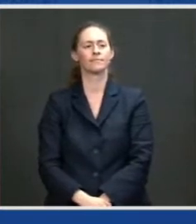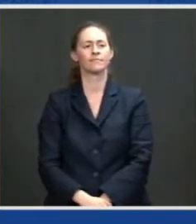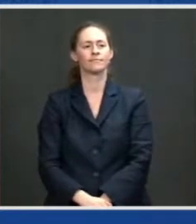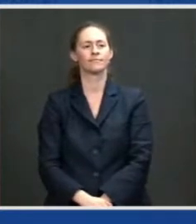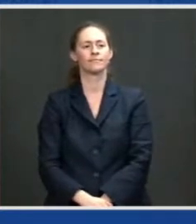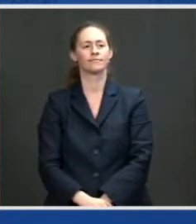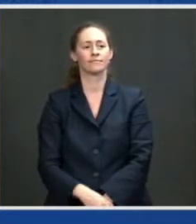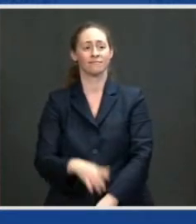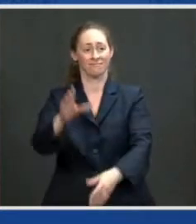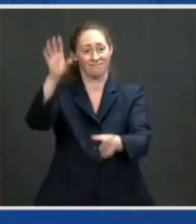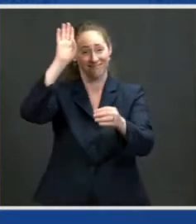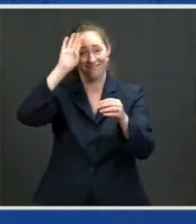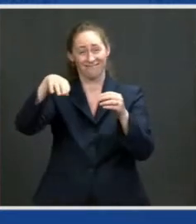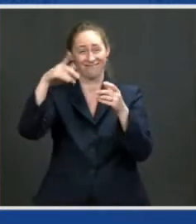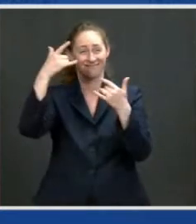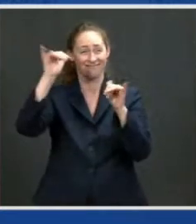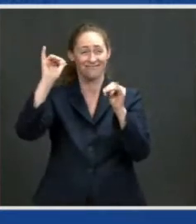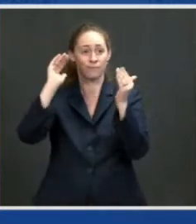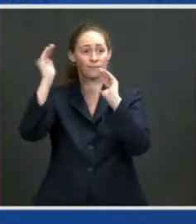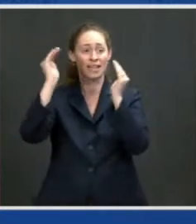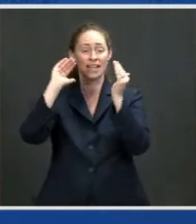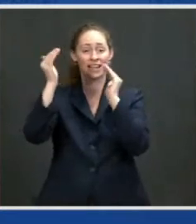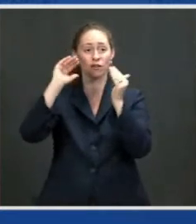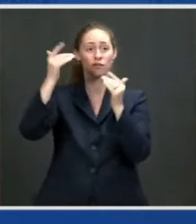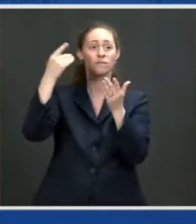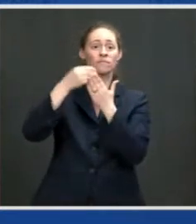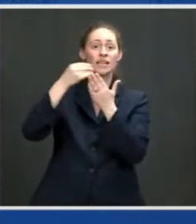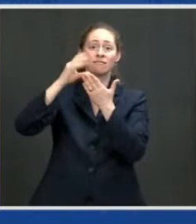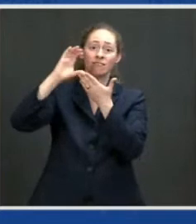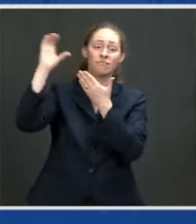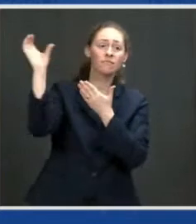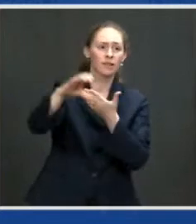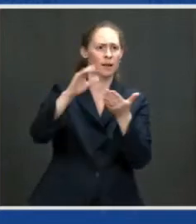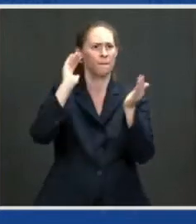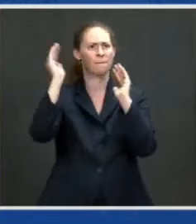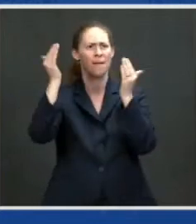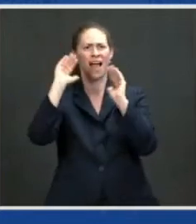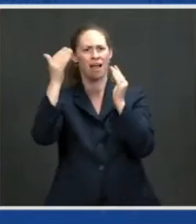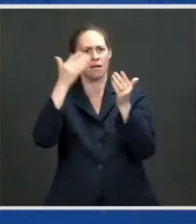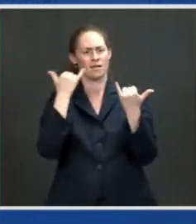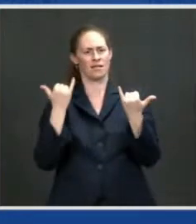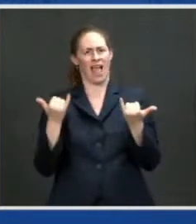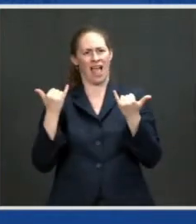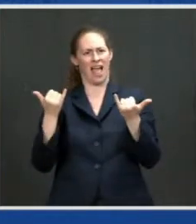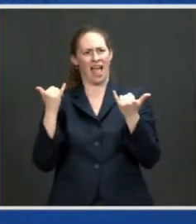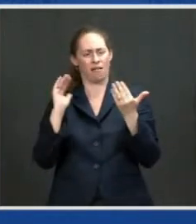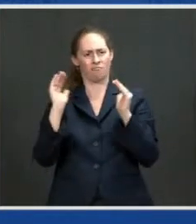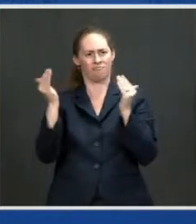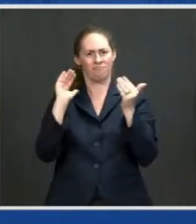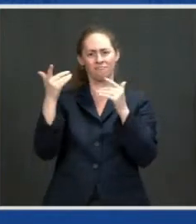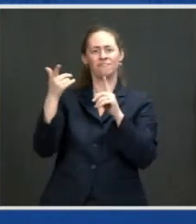dollars. I'm going to tell you this to the press again. In the 10-year period